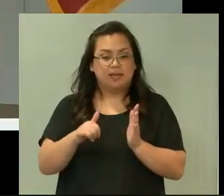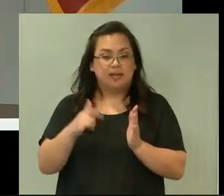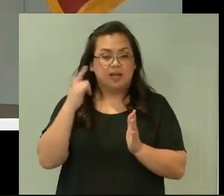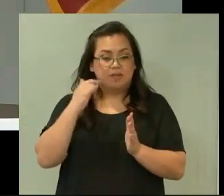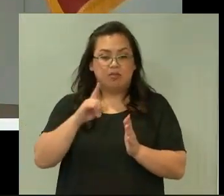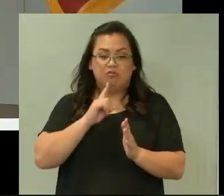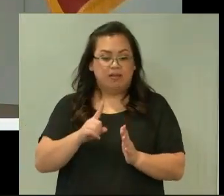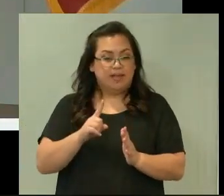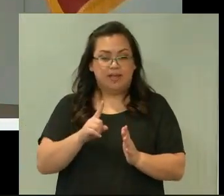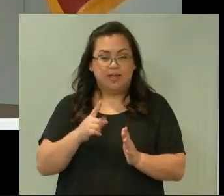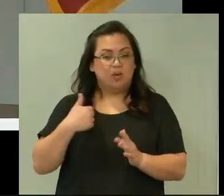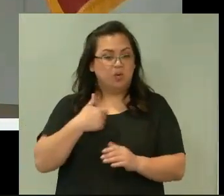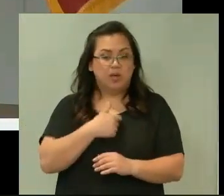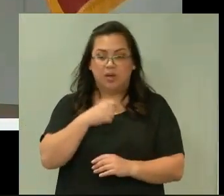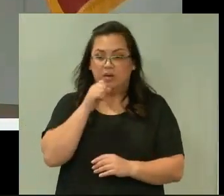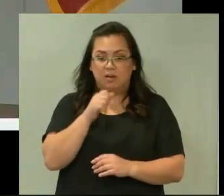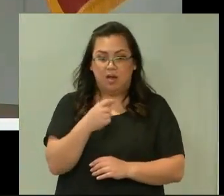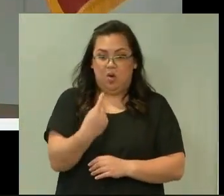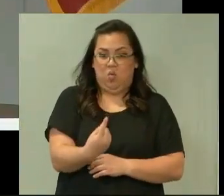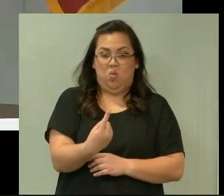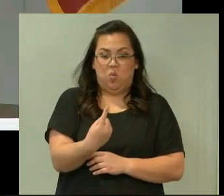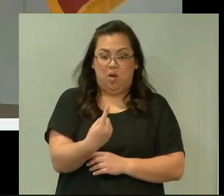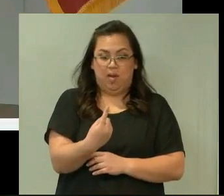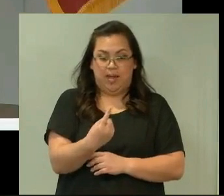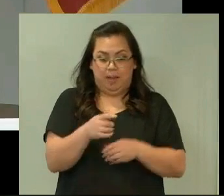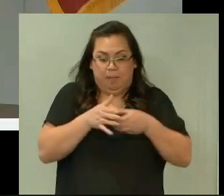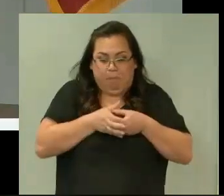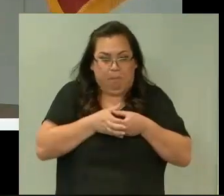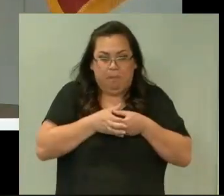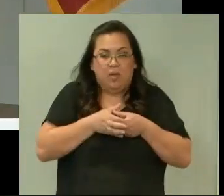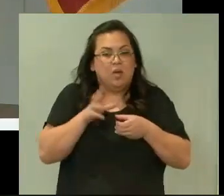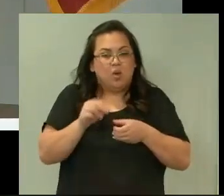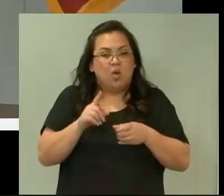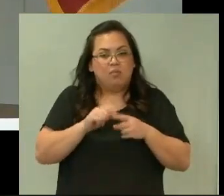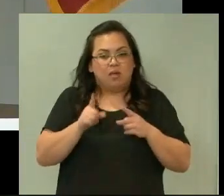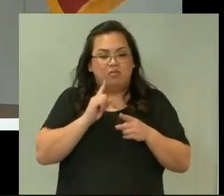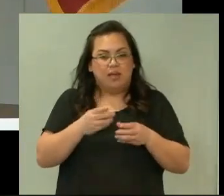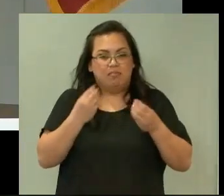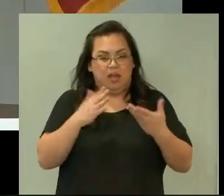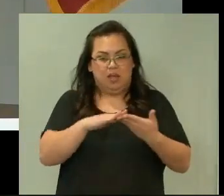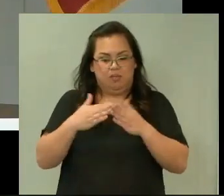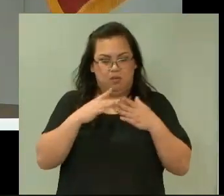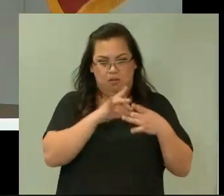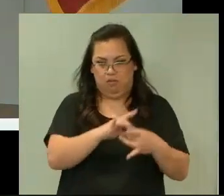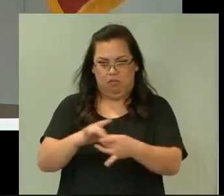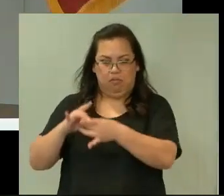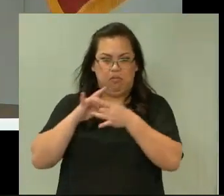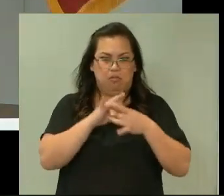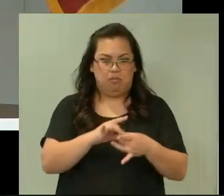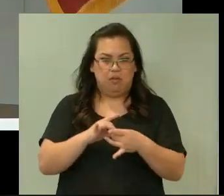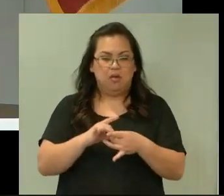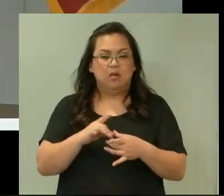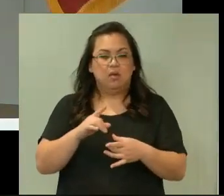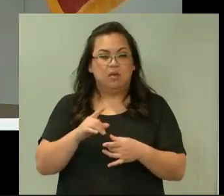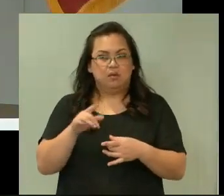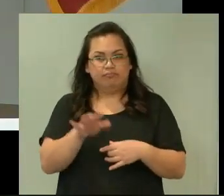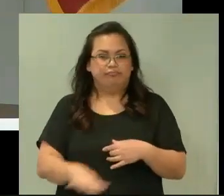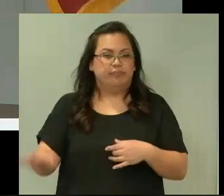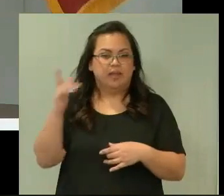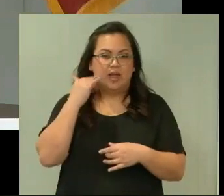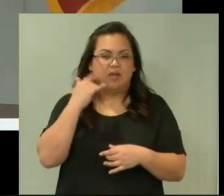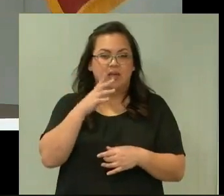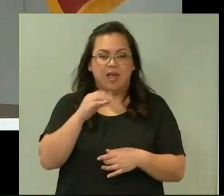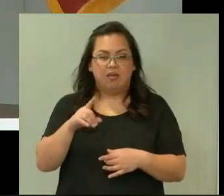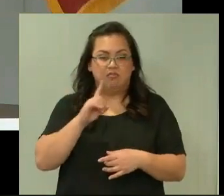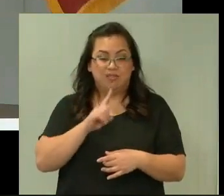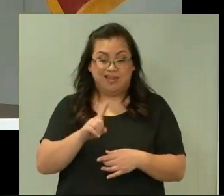really not one single microcosm, that there are many communities and there are many realities in California, and hence that